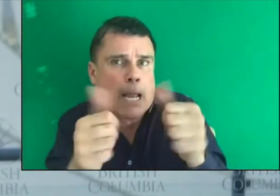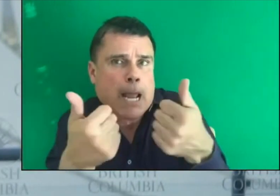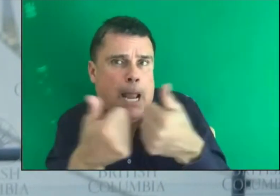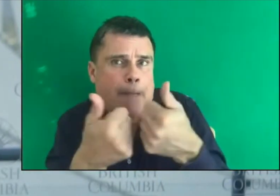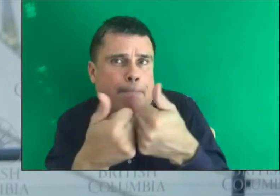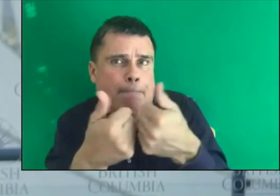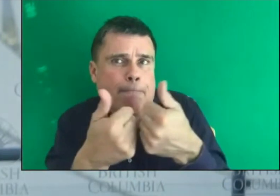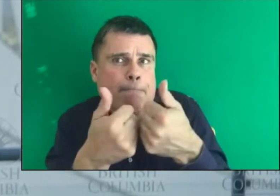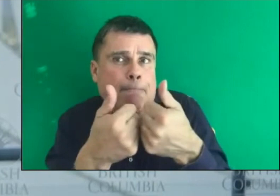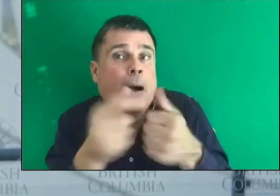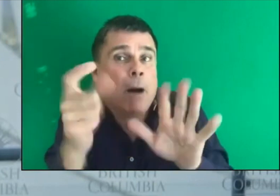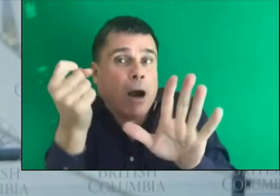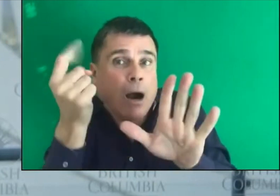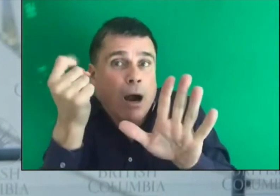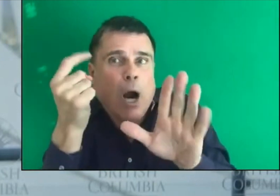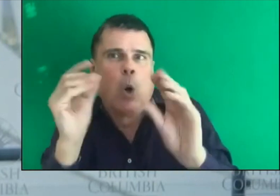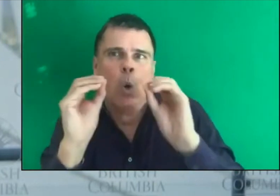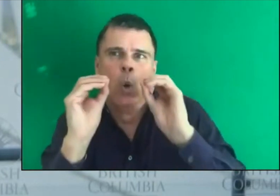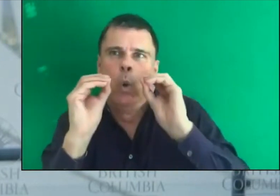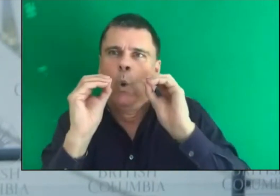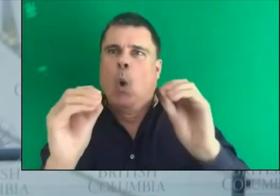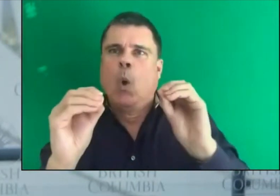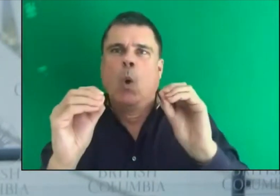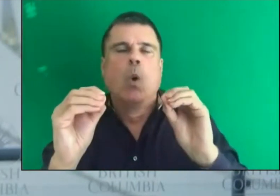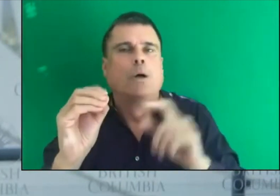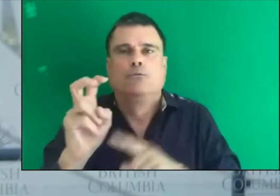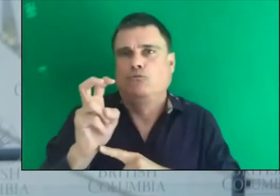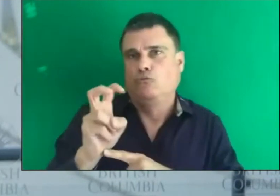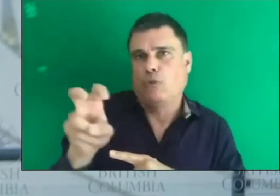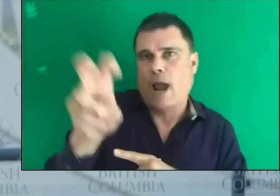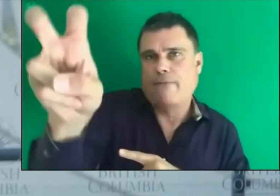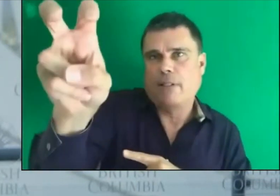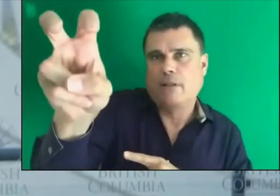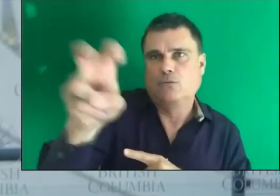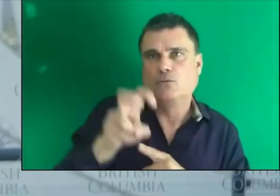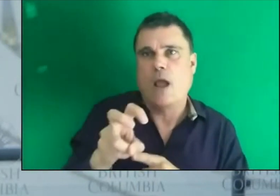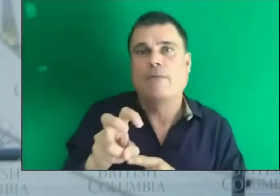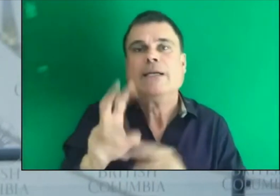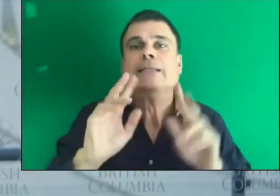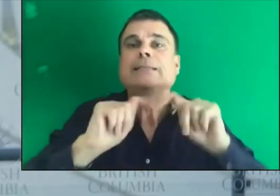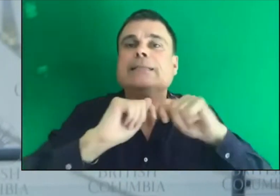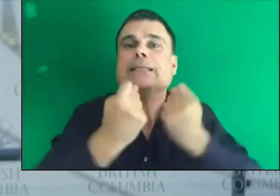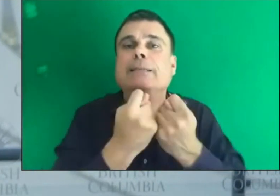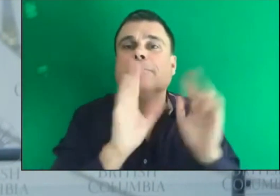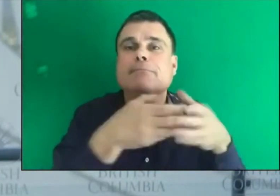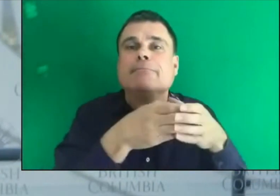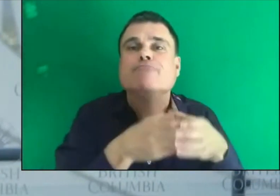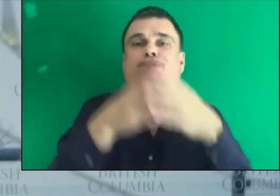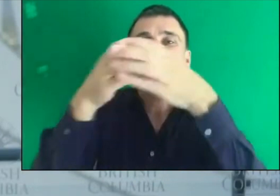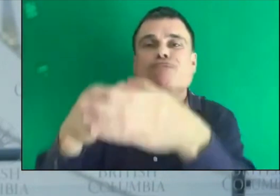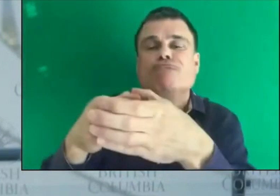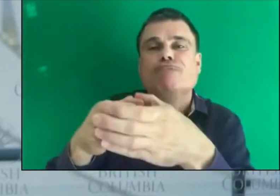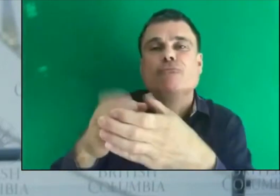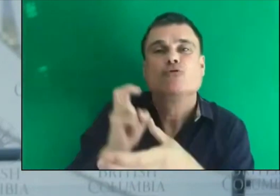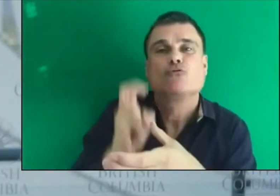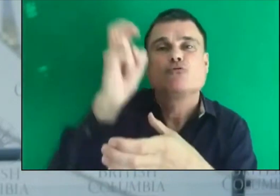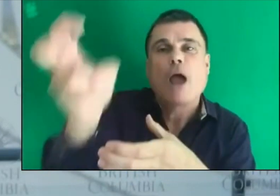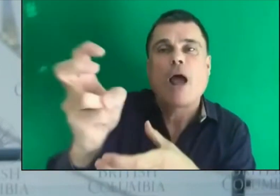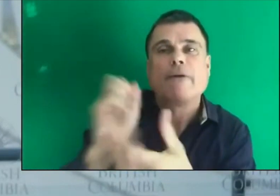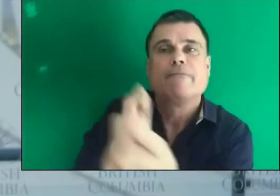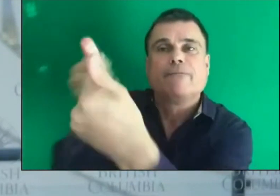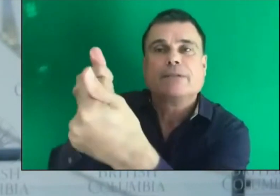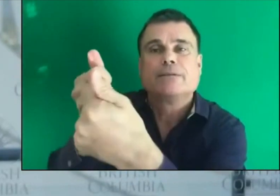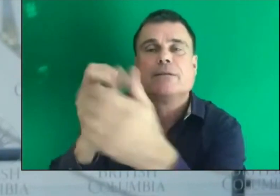hockey? Yeah, so minor indoor hockey, those are some of the things, some of the sports teams that we're looking at. We need to